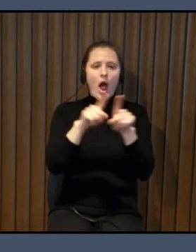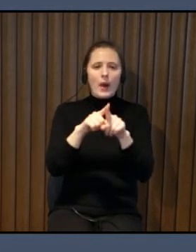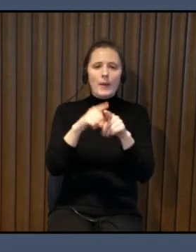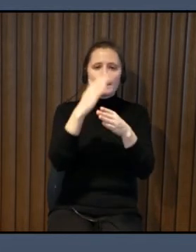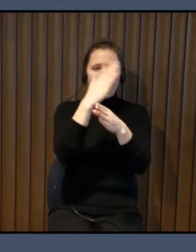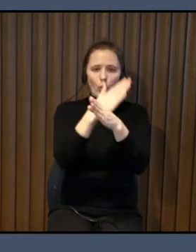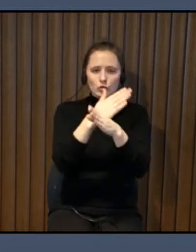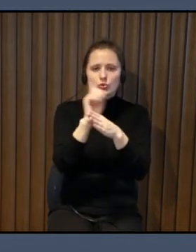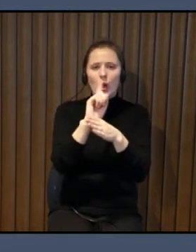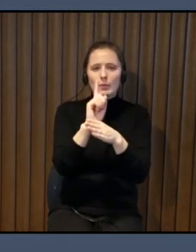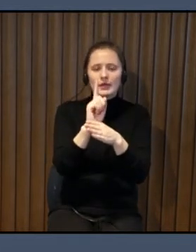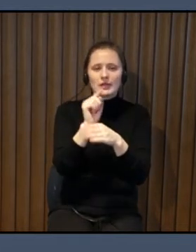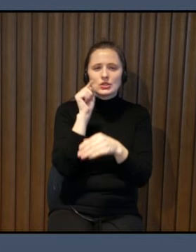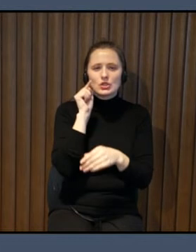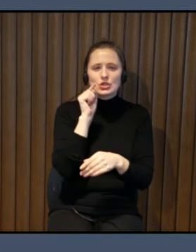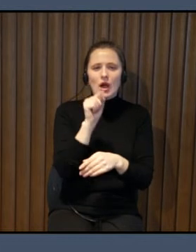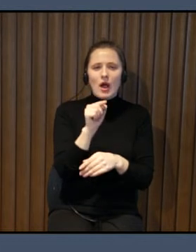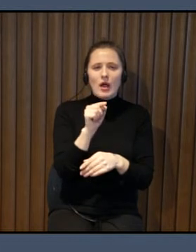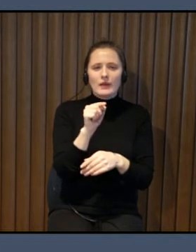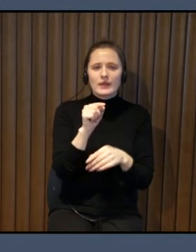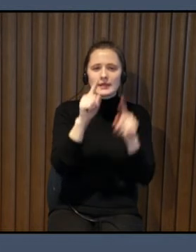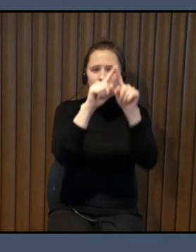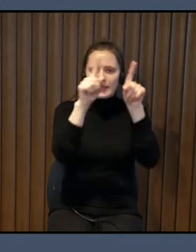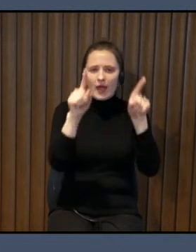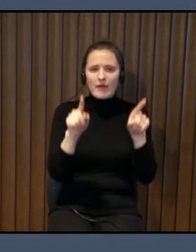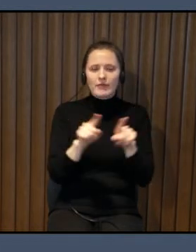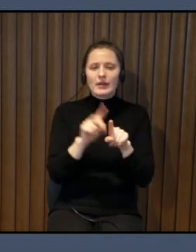right. Liepāja also places